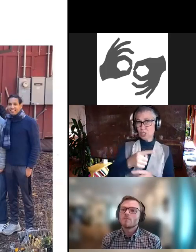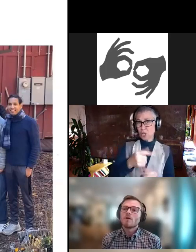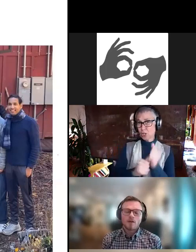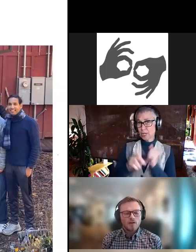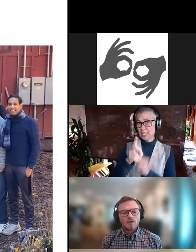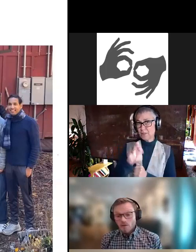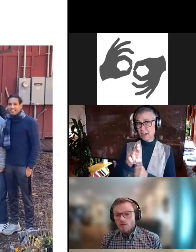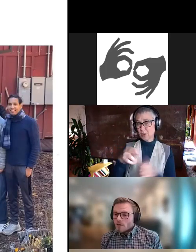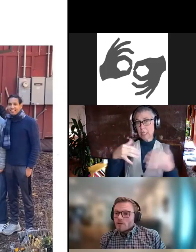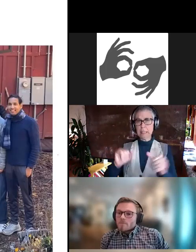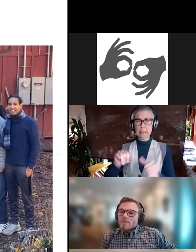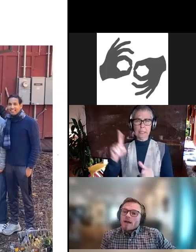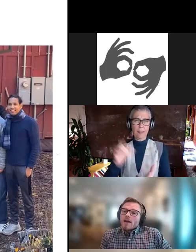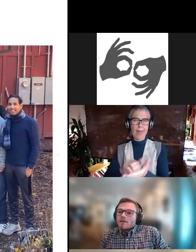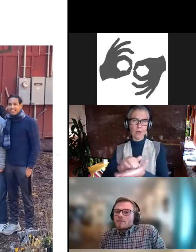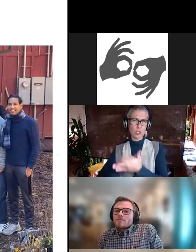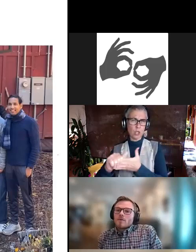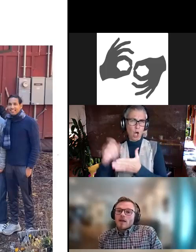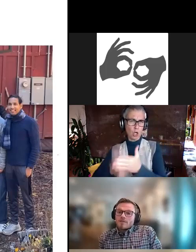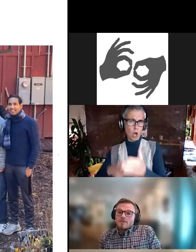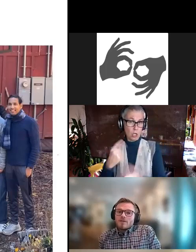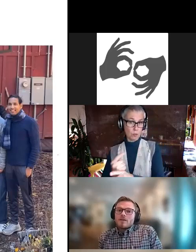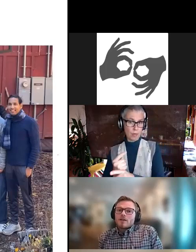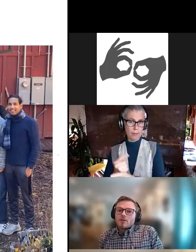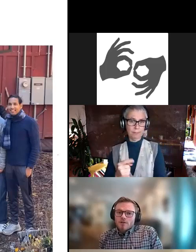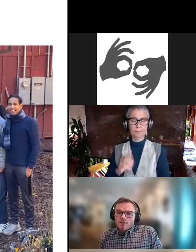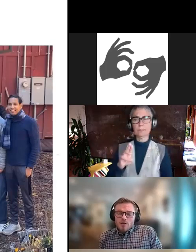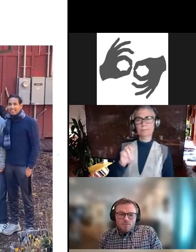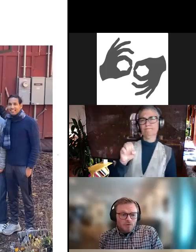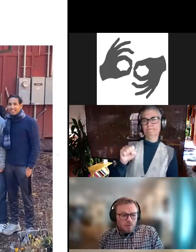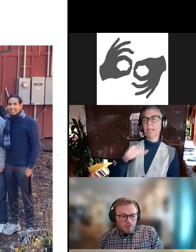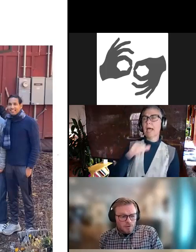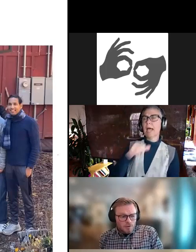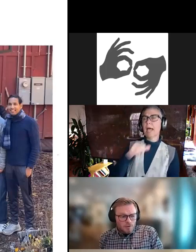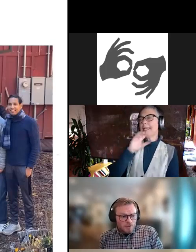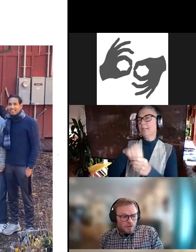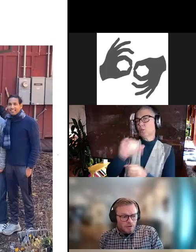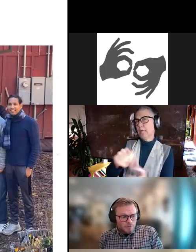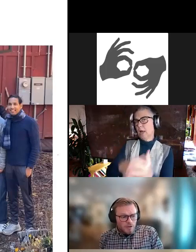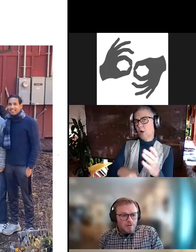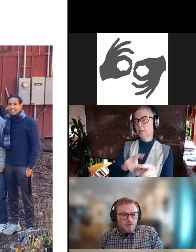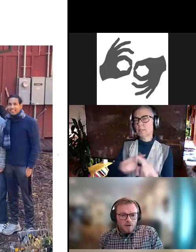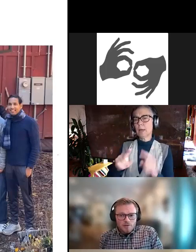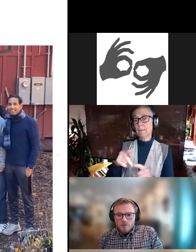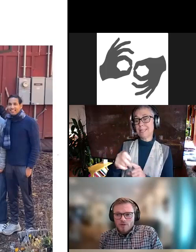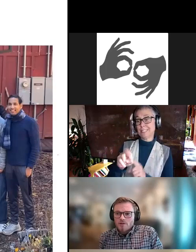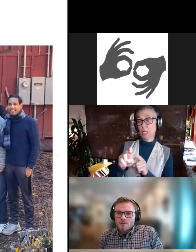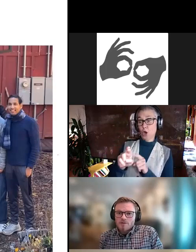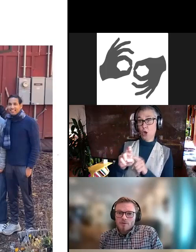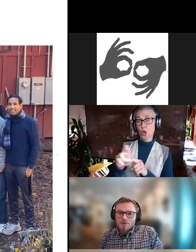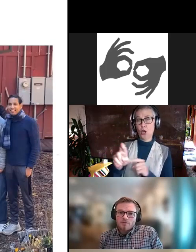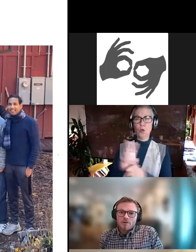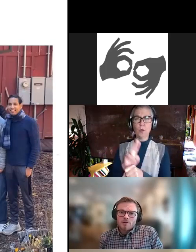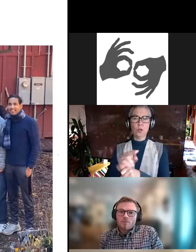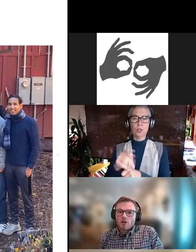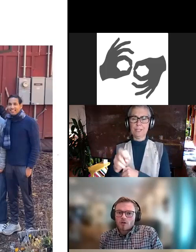like $1,000. Yeah, I didn't include those costs, but the PCR. So we use that PCR. We